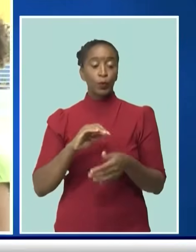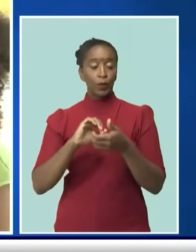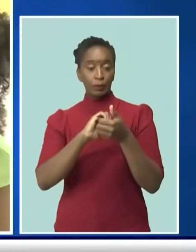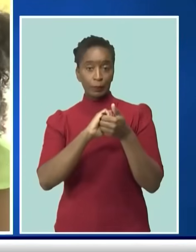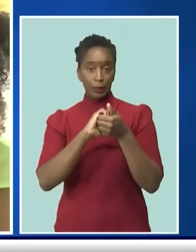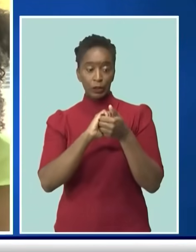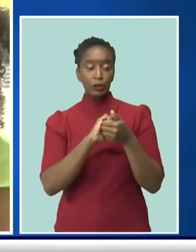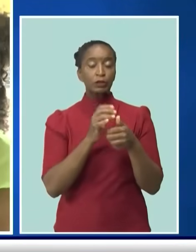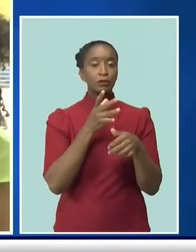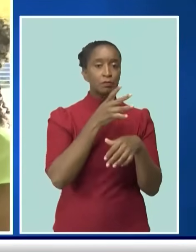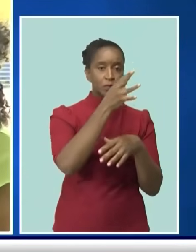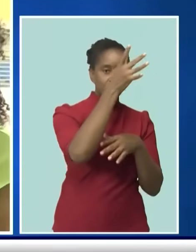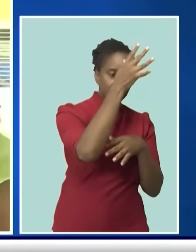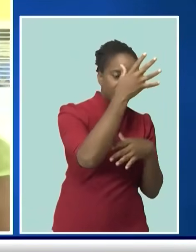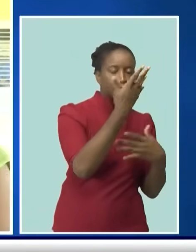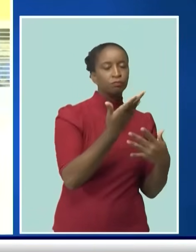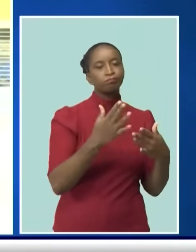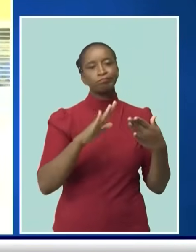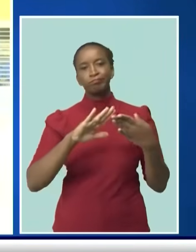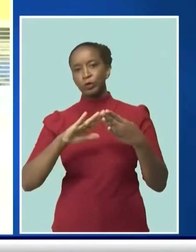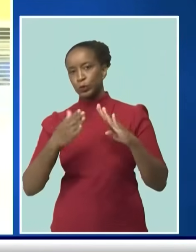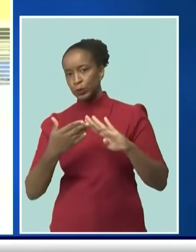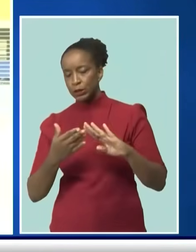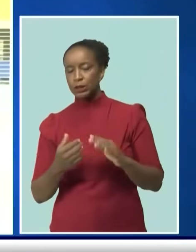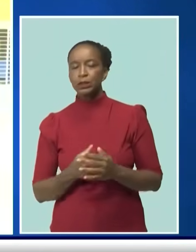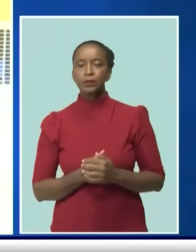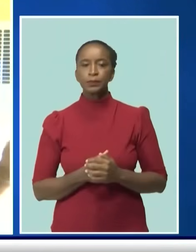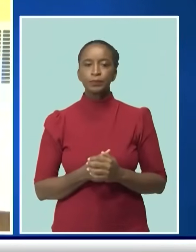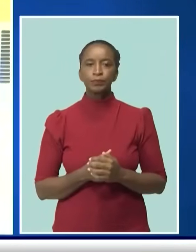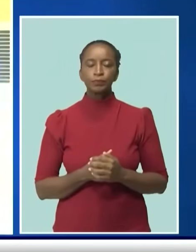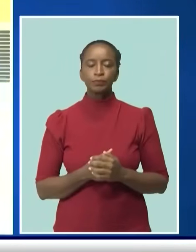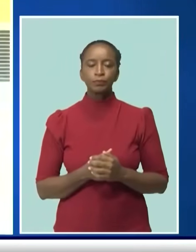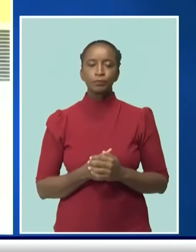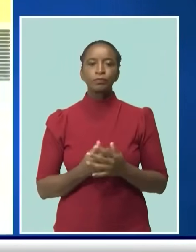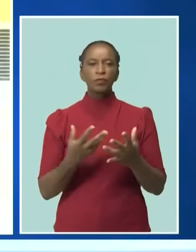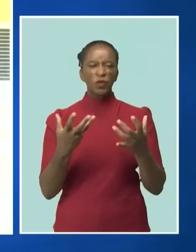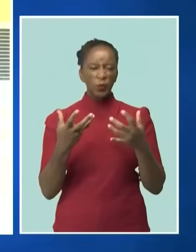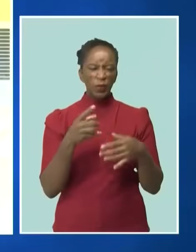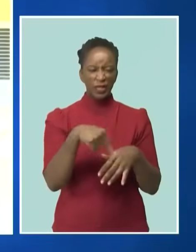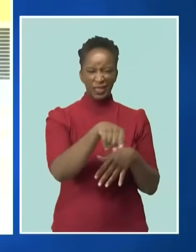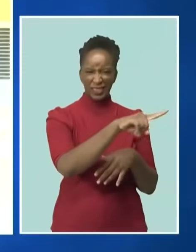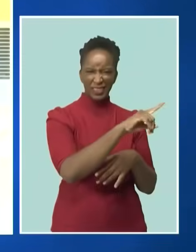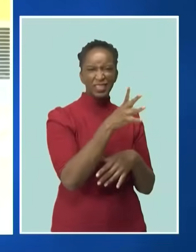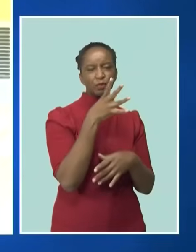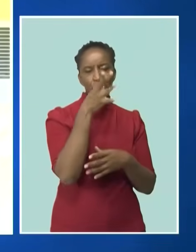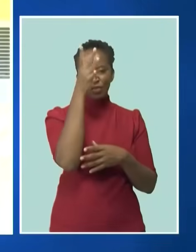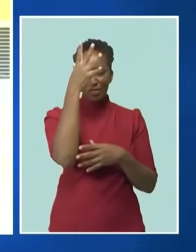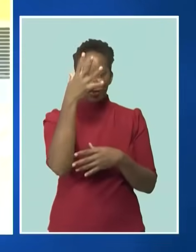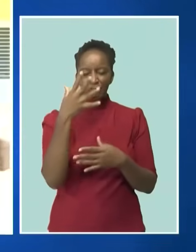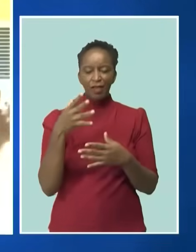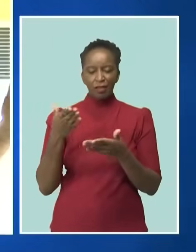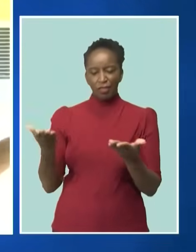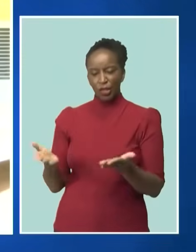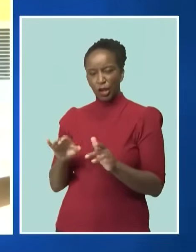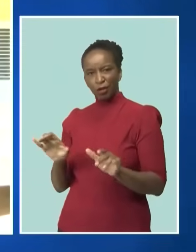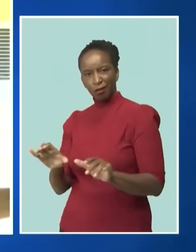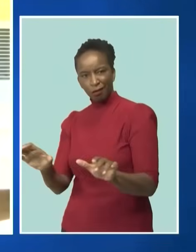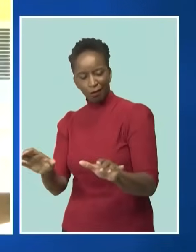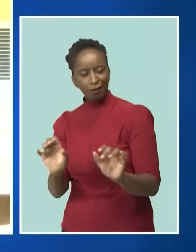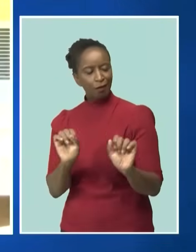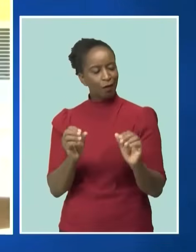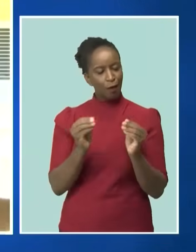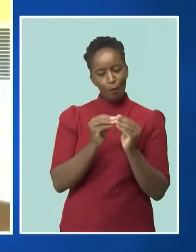our community, we seek to ensure that parents become more involved with what is going on at the school in terms of our